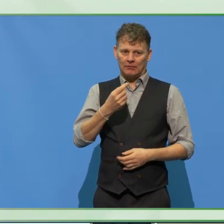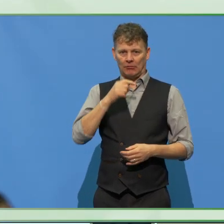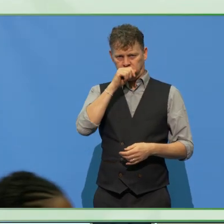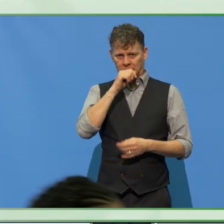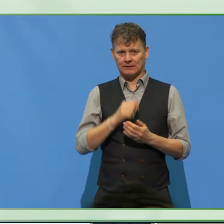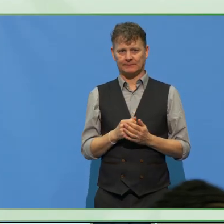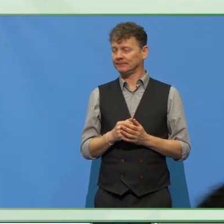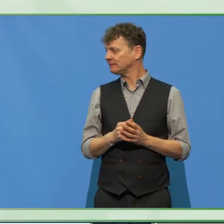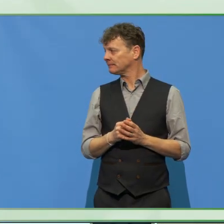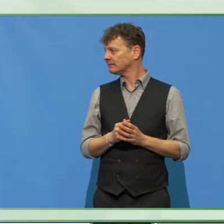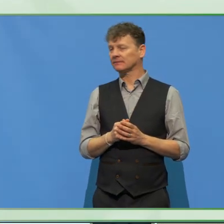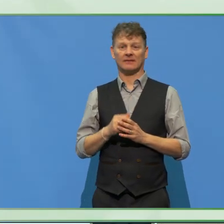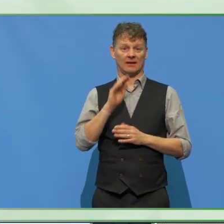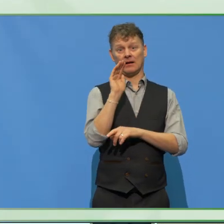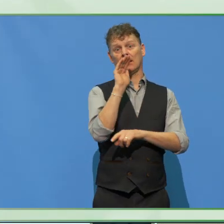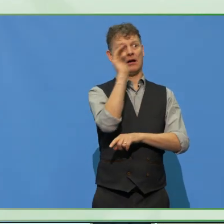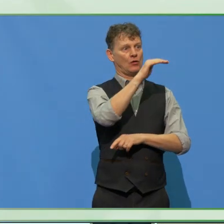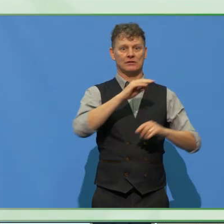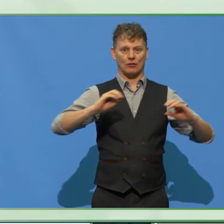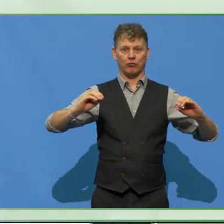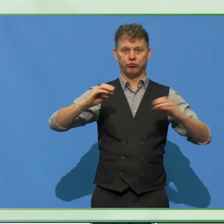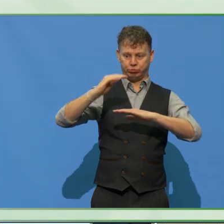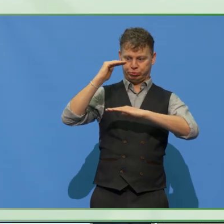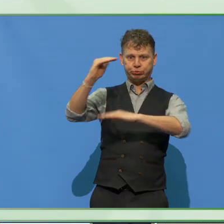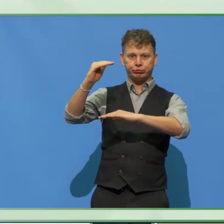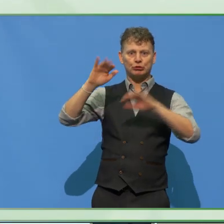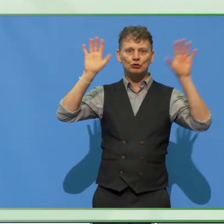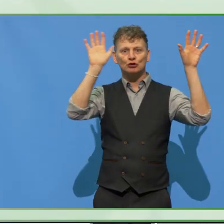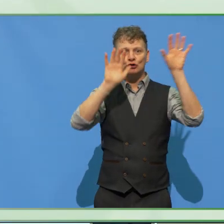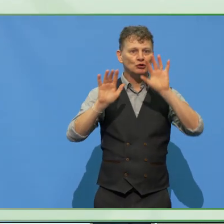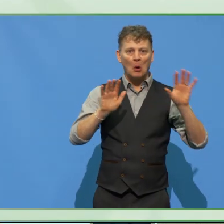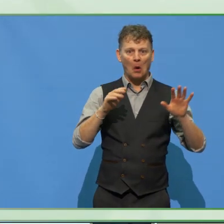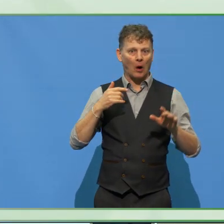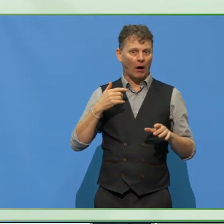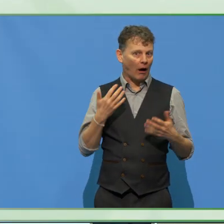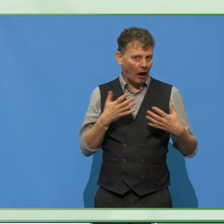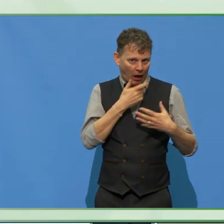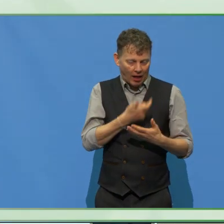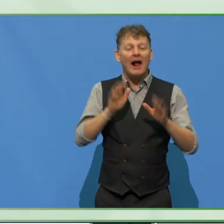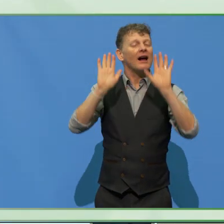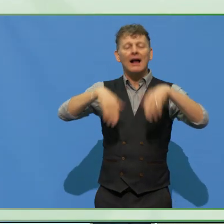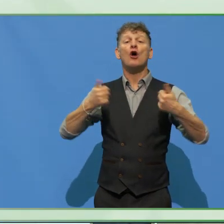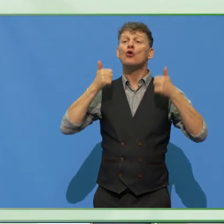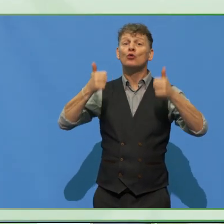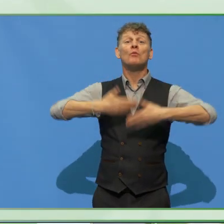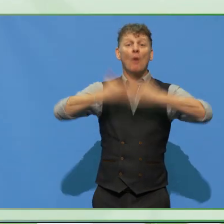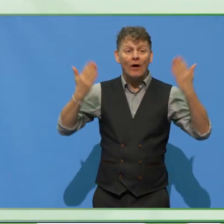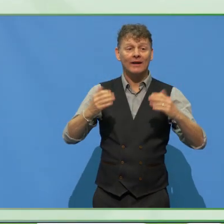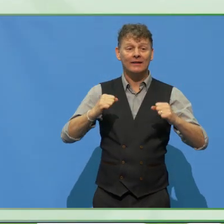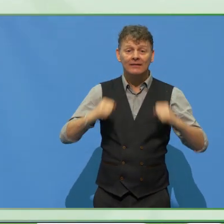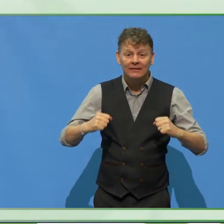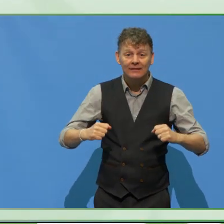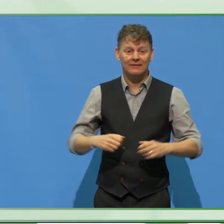inches of snow outside that nobody predicted. So we'll try it again. Good morning, everybody. Good